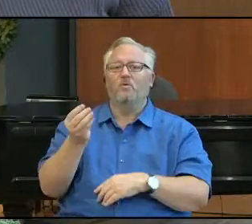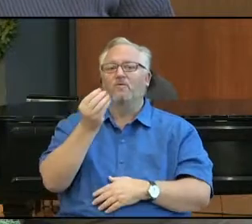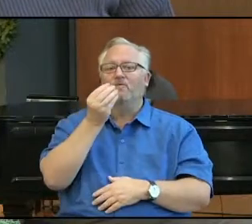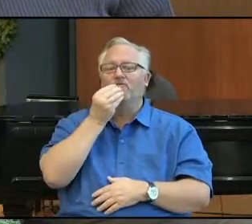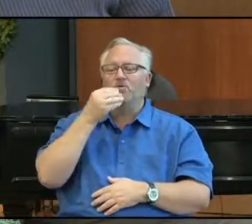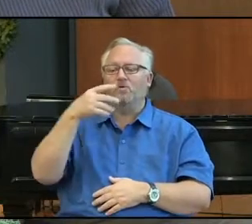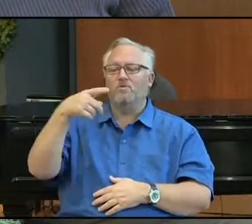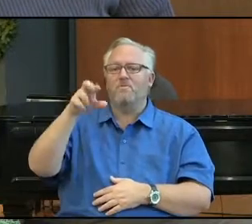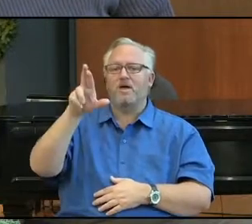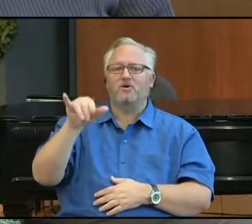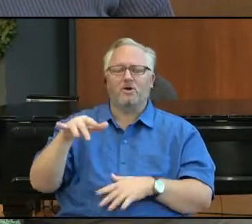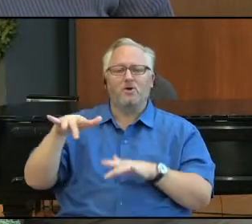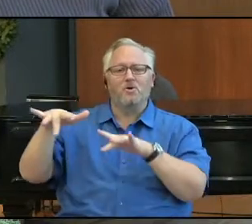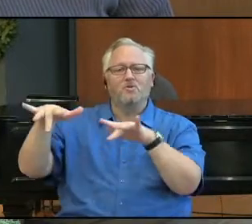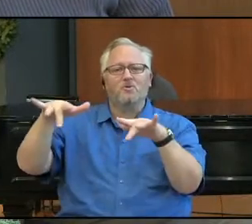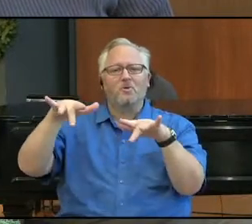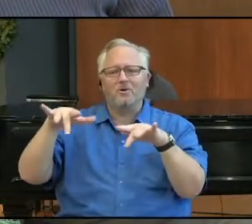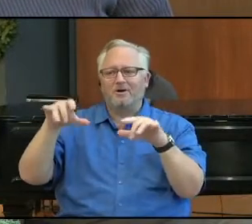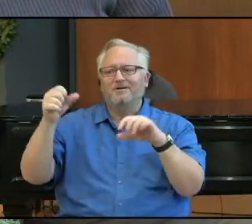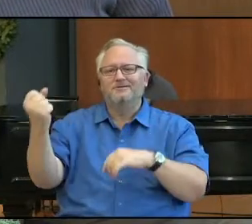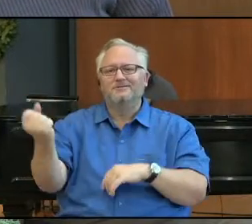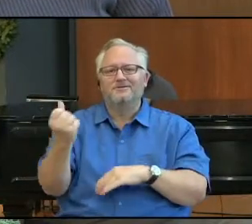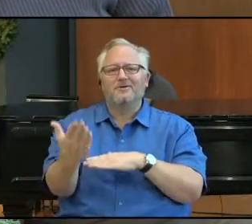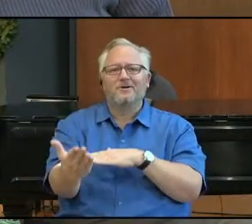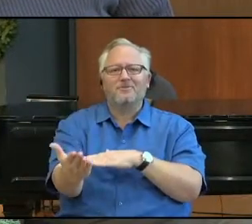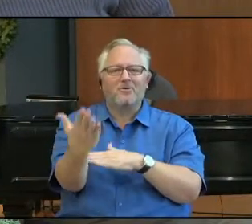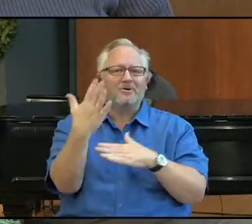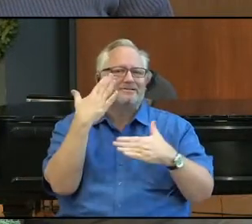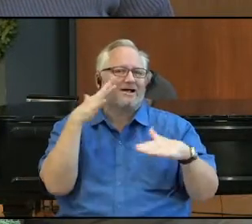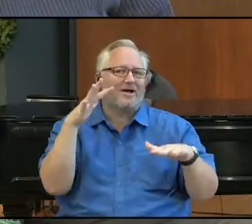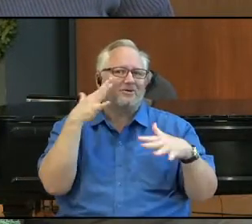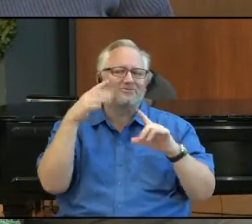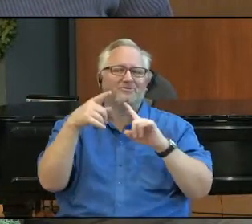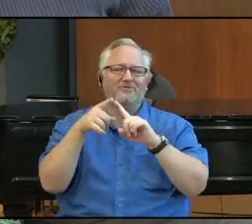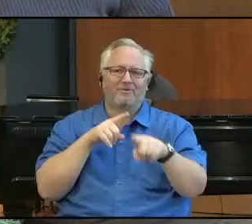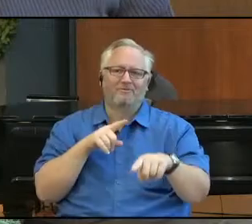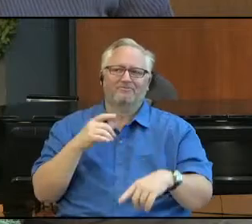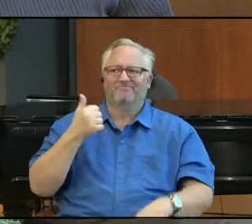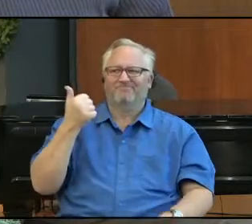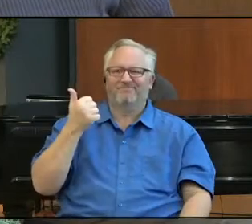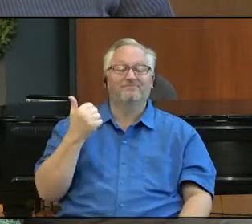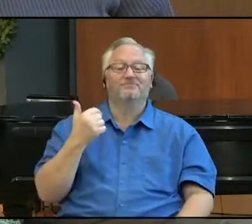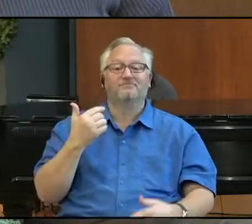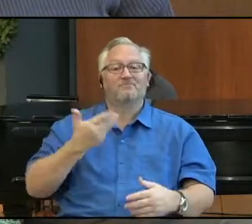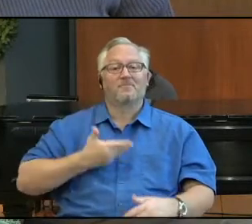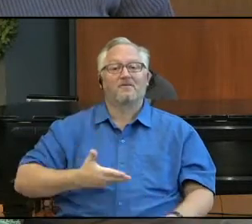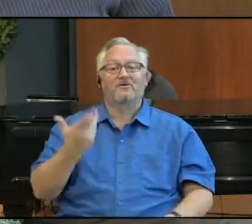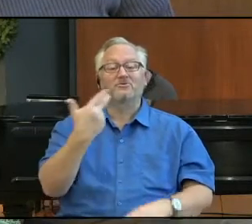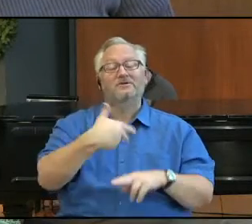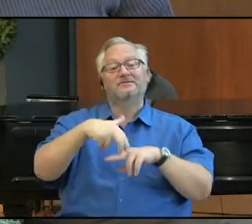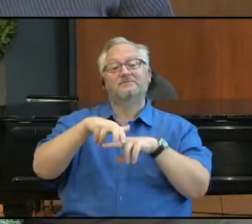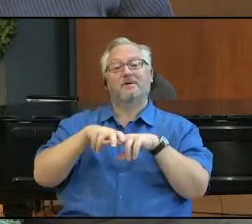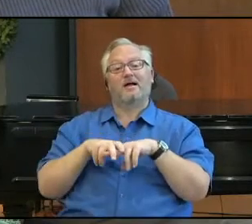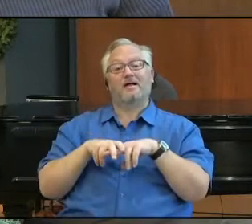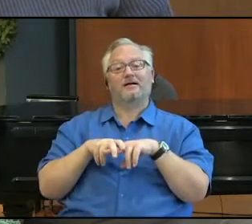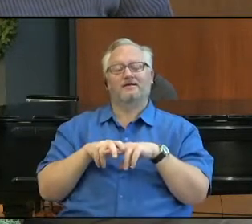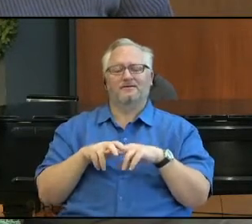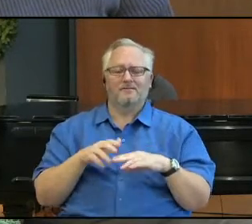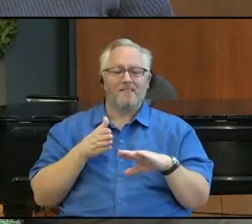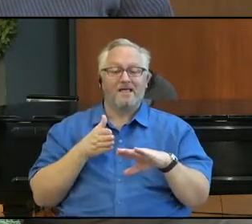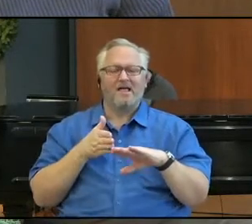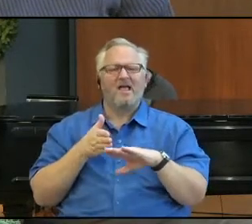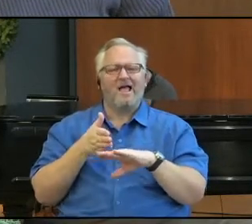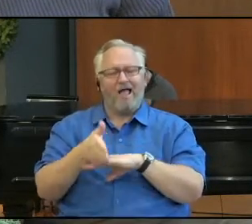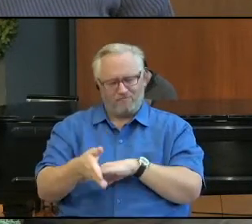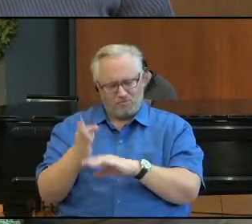recorded the sounds of a Saturday morning at the food pantry. So you are invited to sit back after you